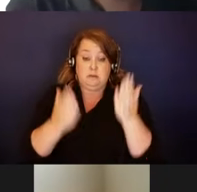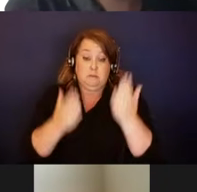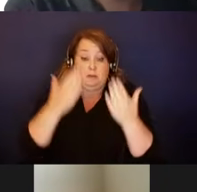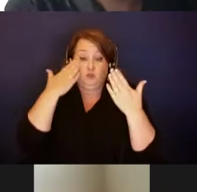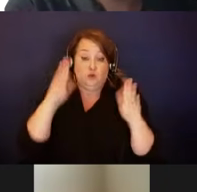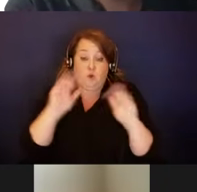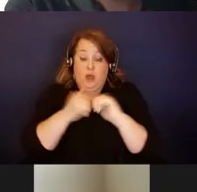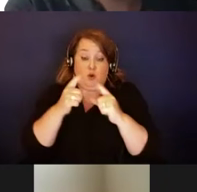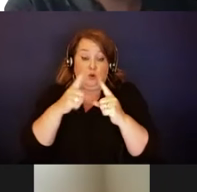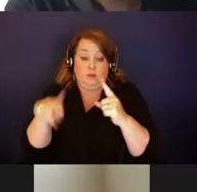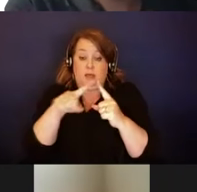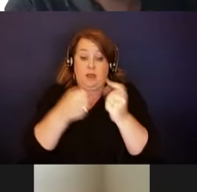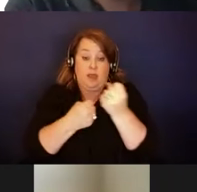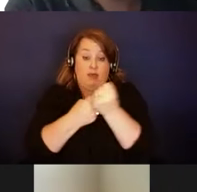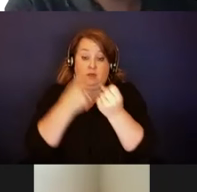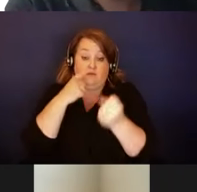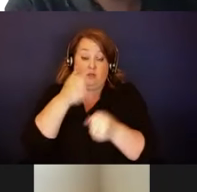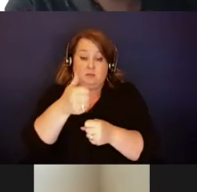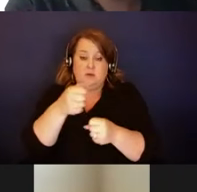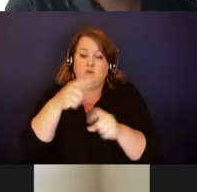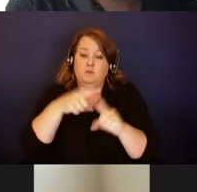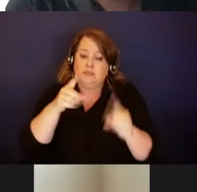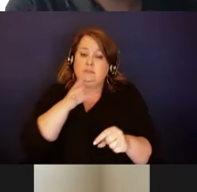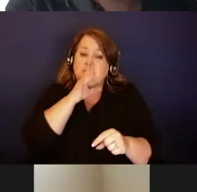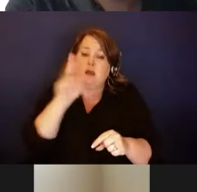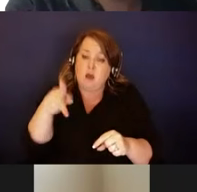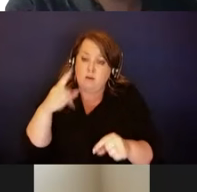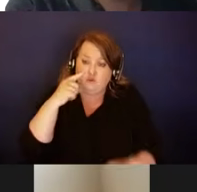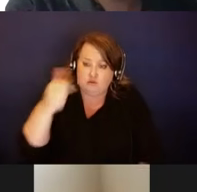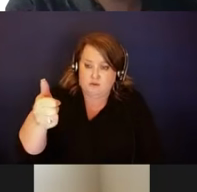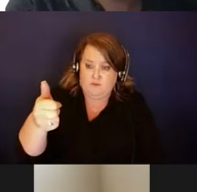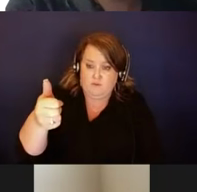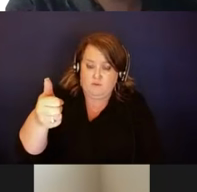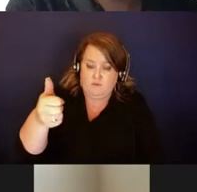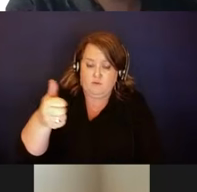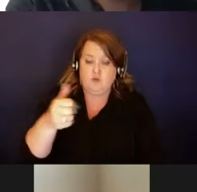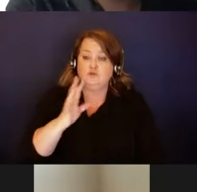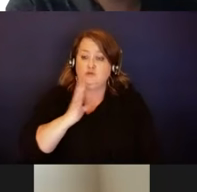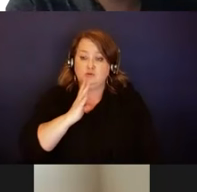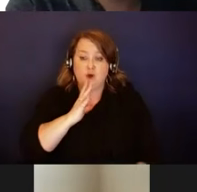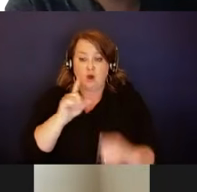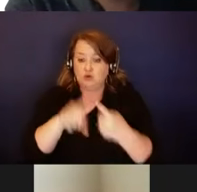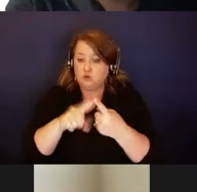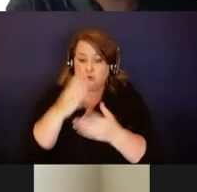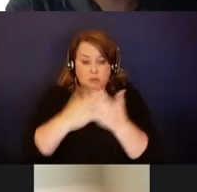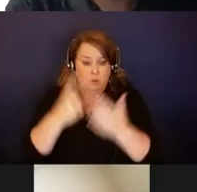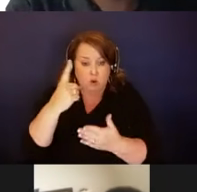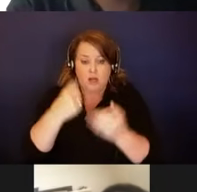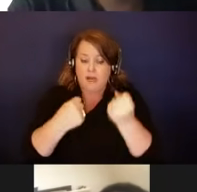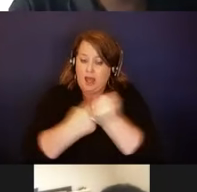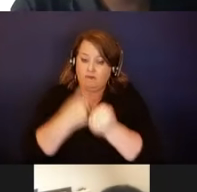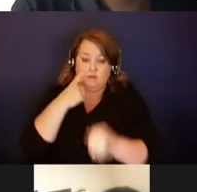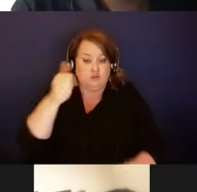for themselves, is to speak up for yourself and talk to somebody and advocate for